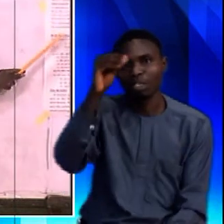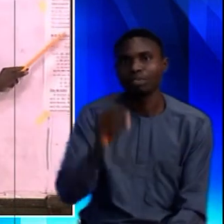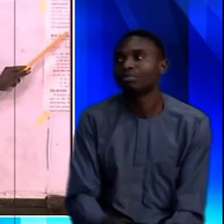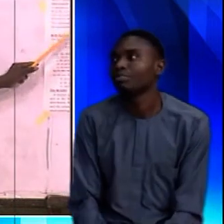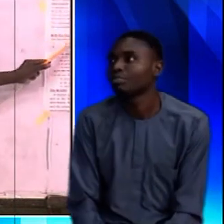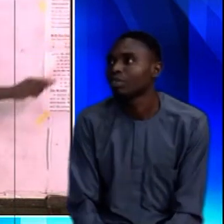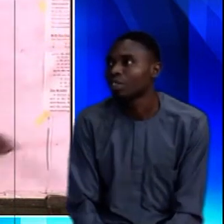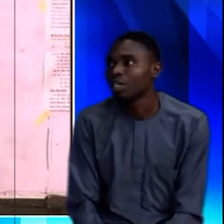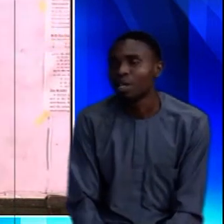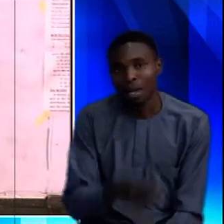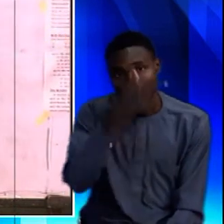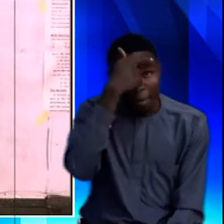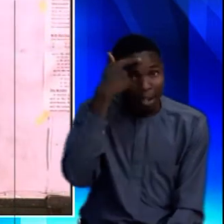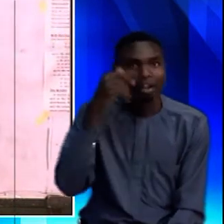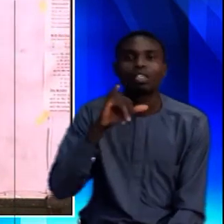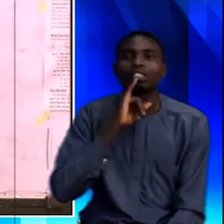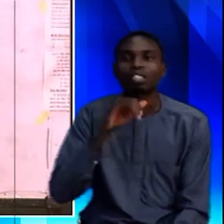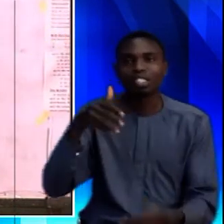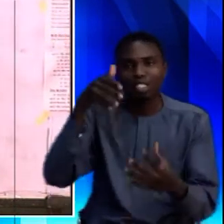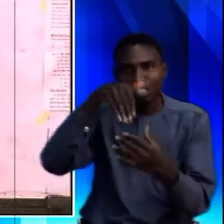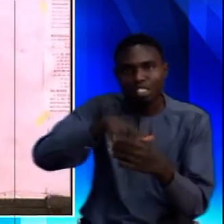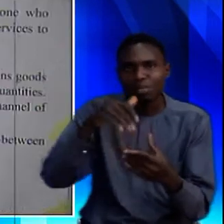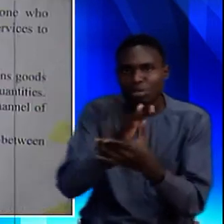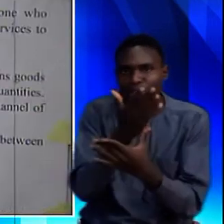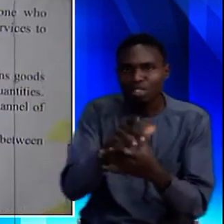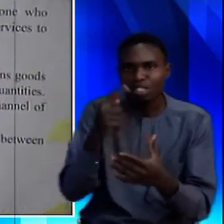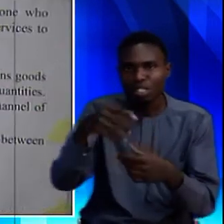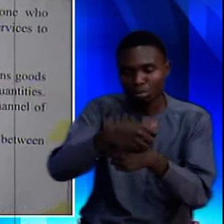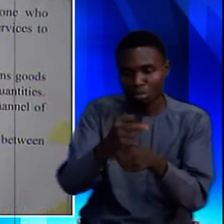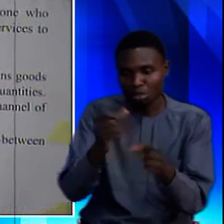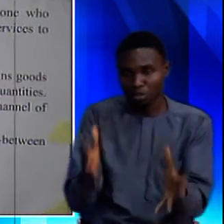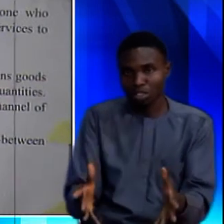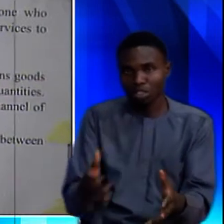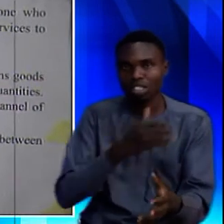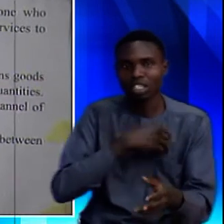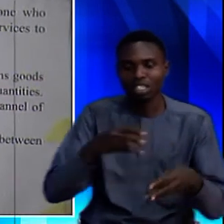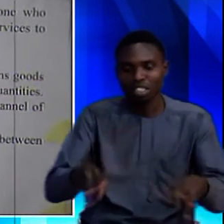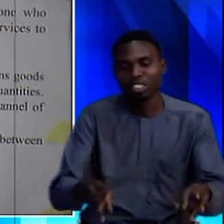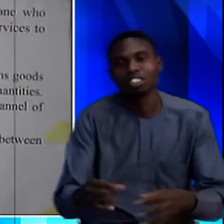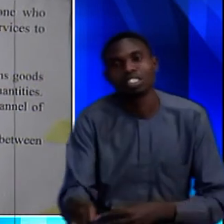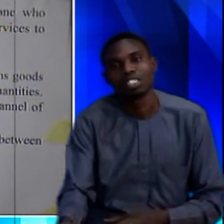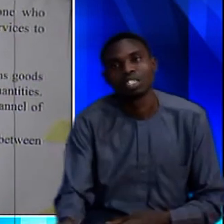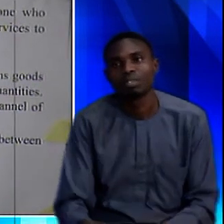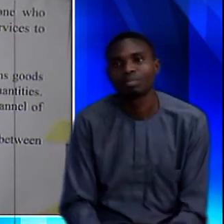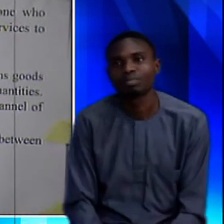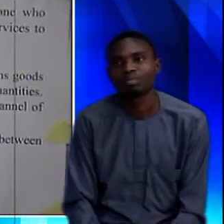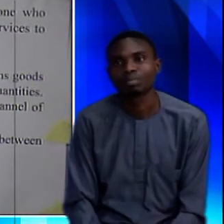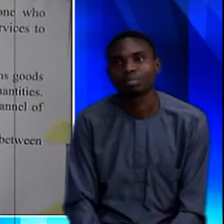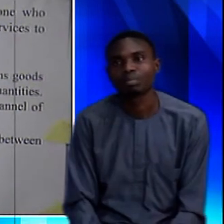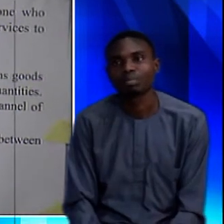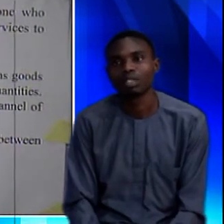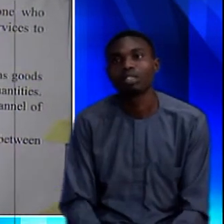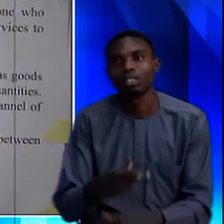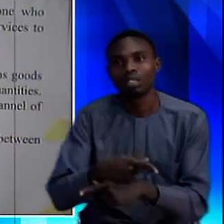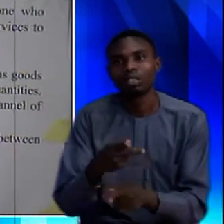between the manufacturer and the retailer, as we said earlier. He is in between the producer and also the